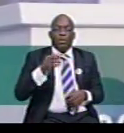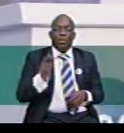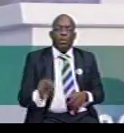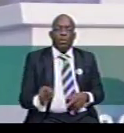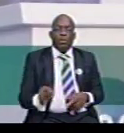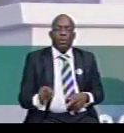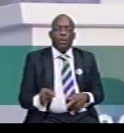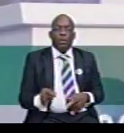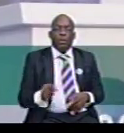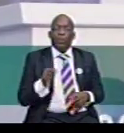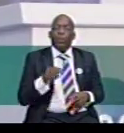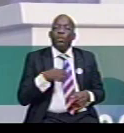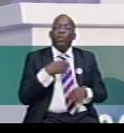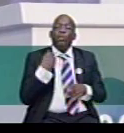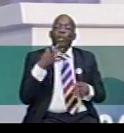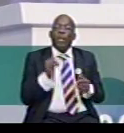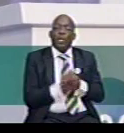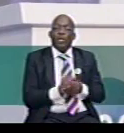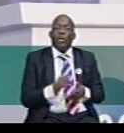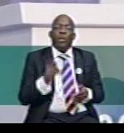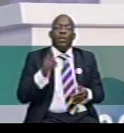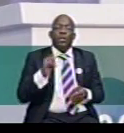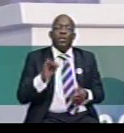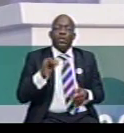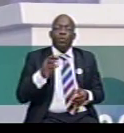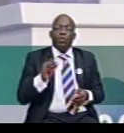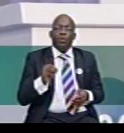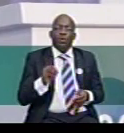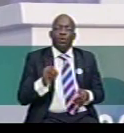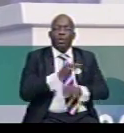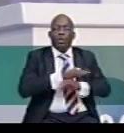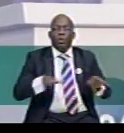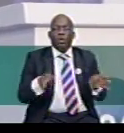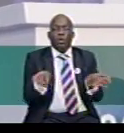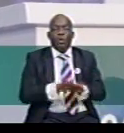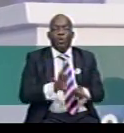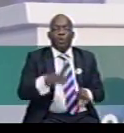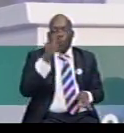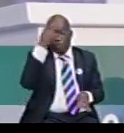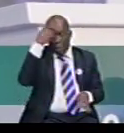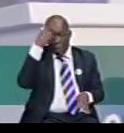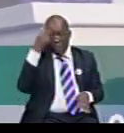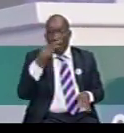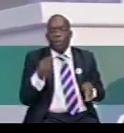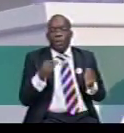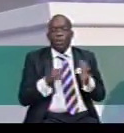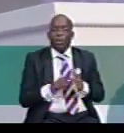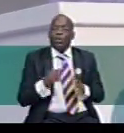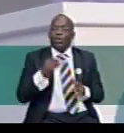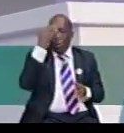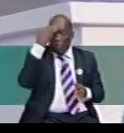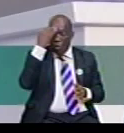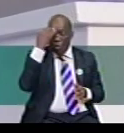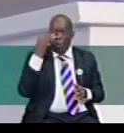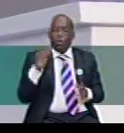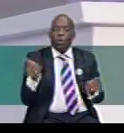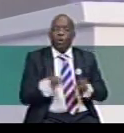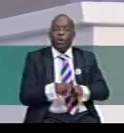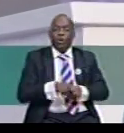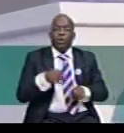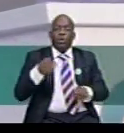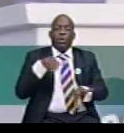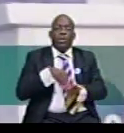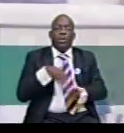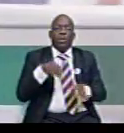your book, don't close your mind. This know also that in the last days,